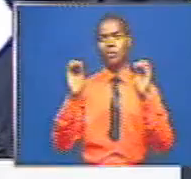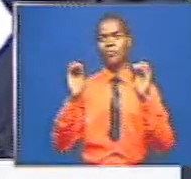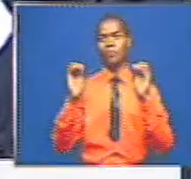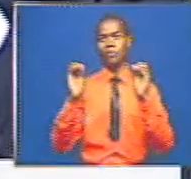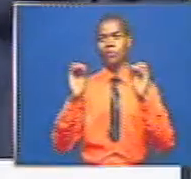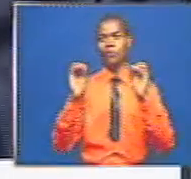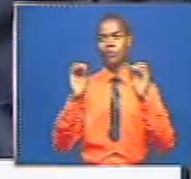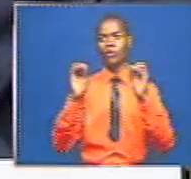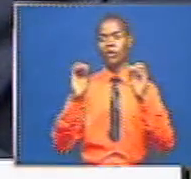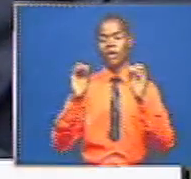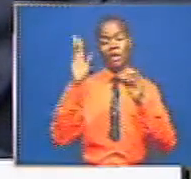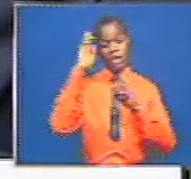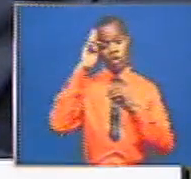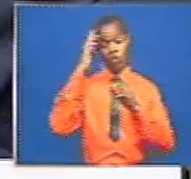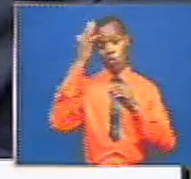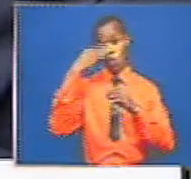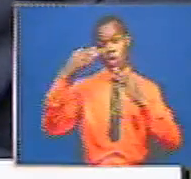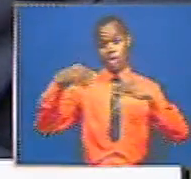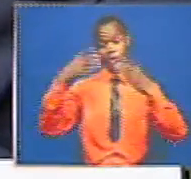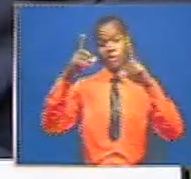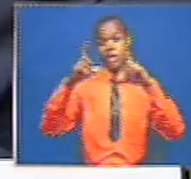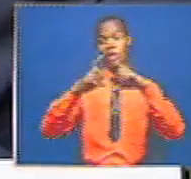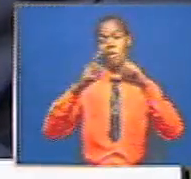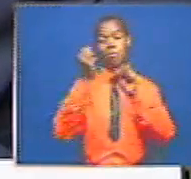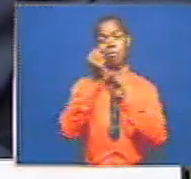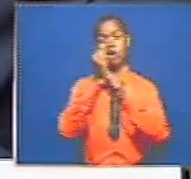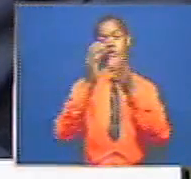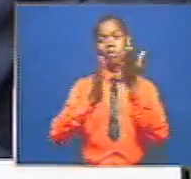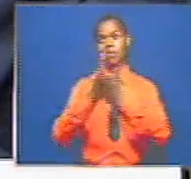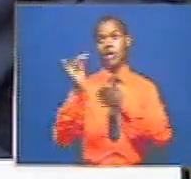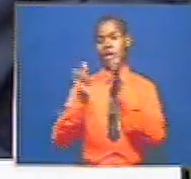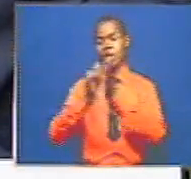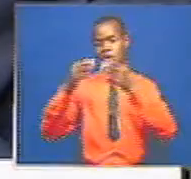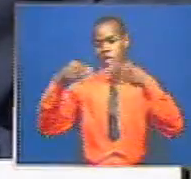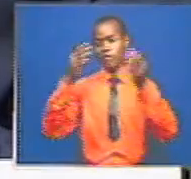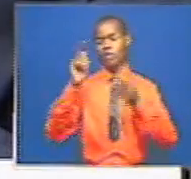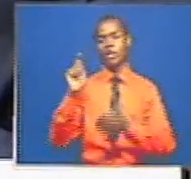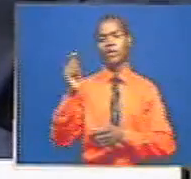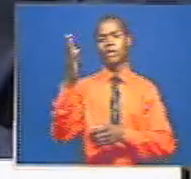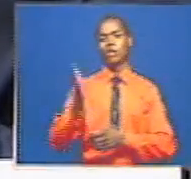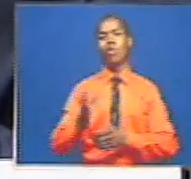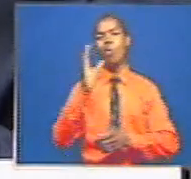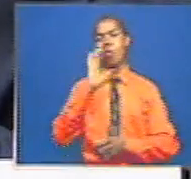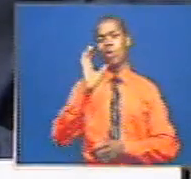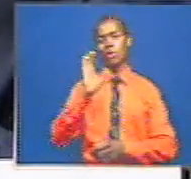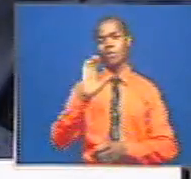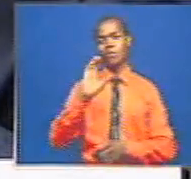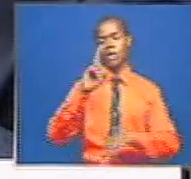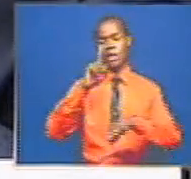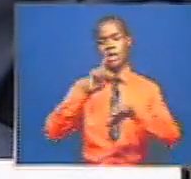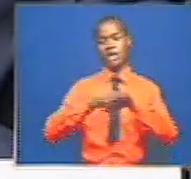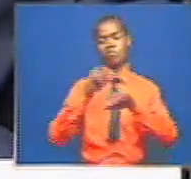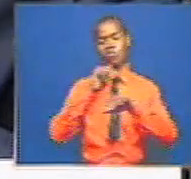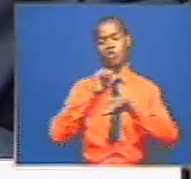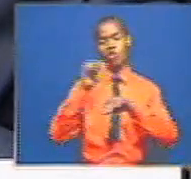primary reason why we give you a license is to make sure that you give Kenyans water. And if you are not adhering to that and you are